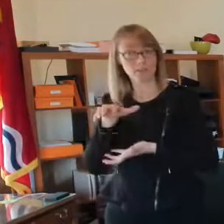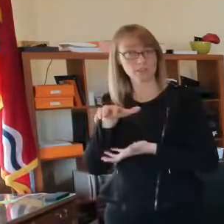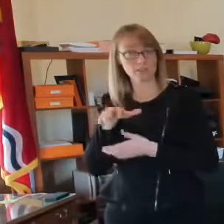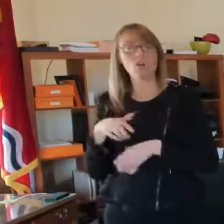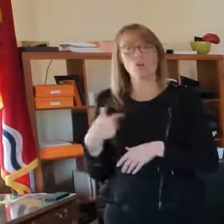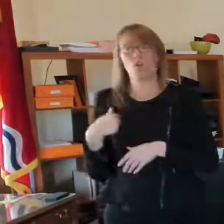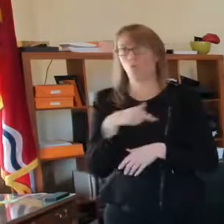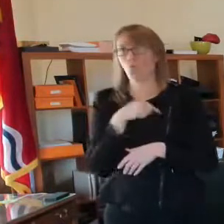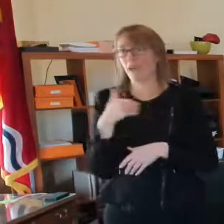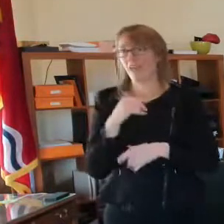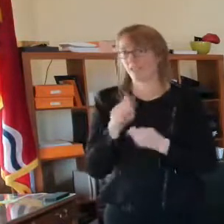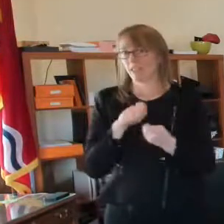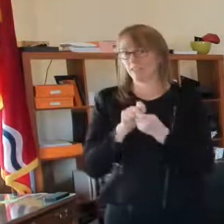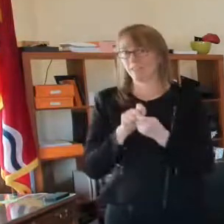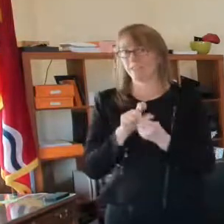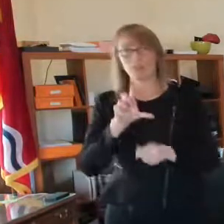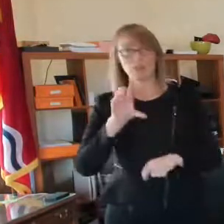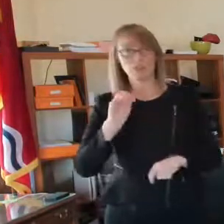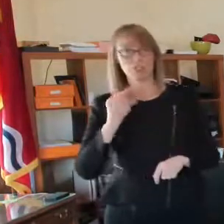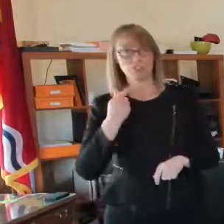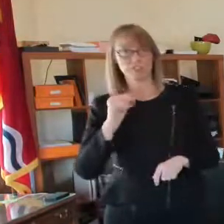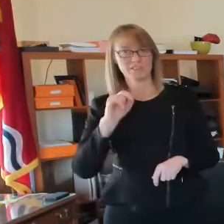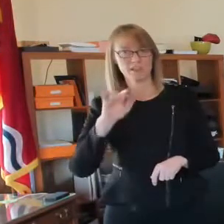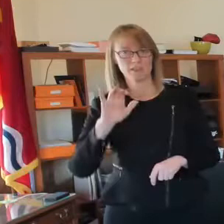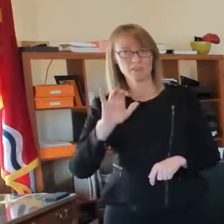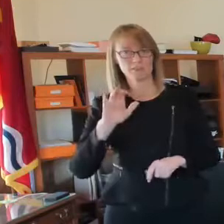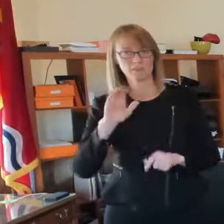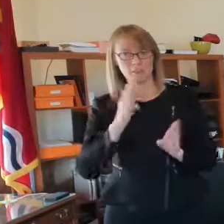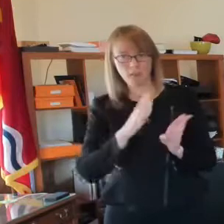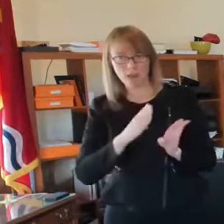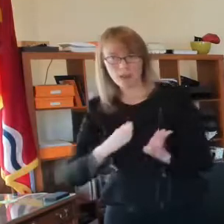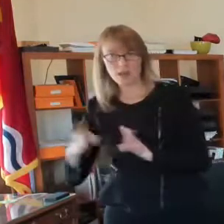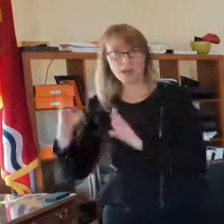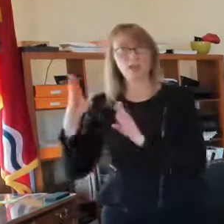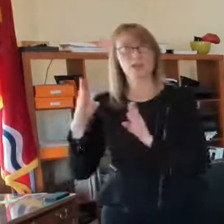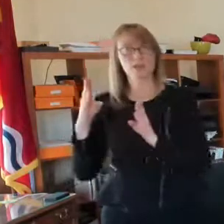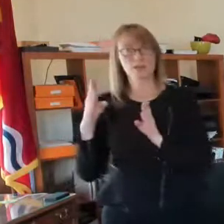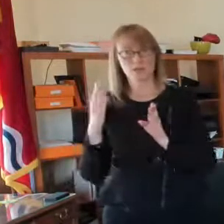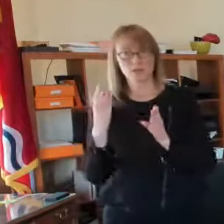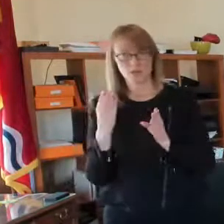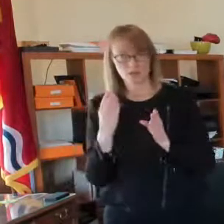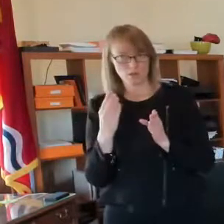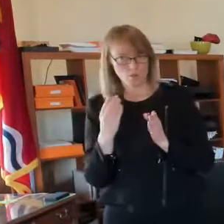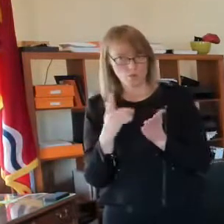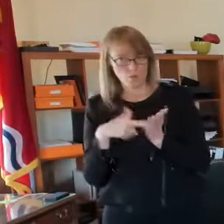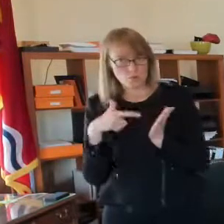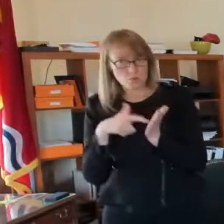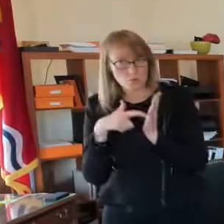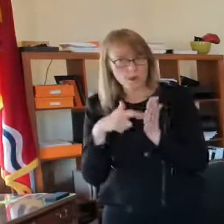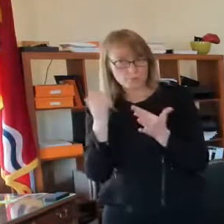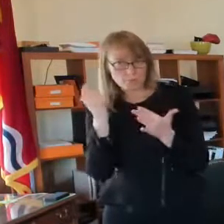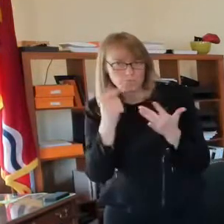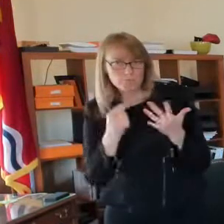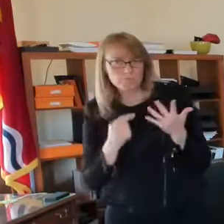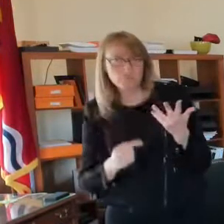initiative underway to make sure that the vaccines get where they need to be. Hospitals will also get